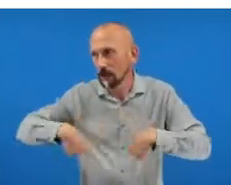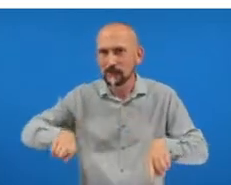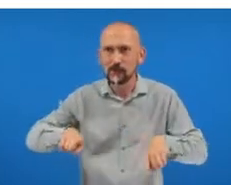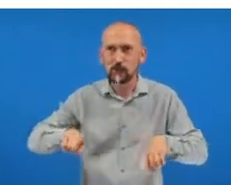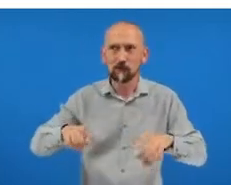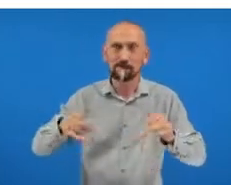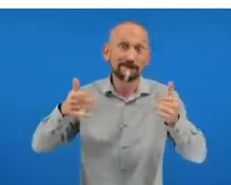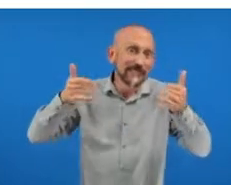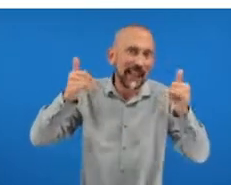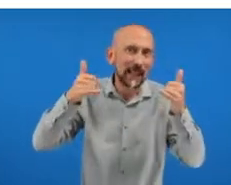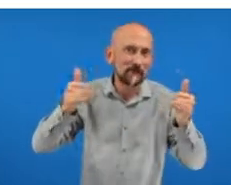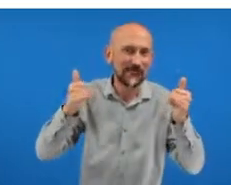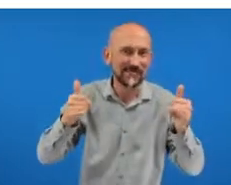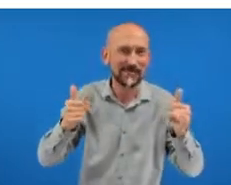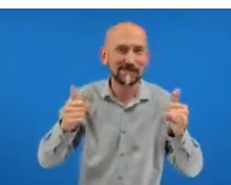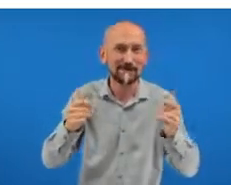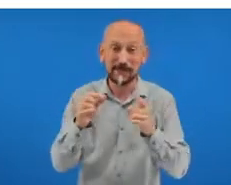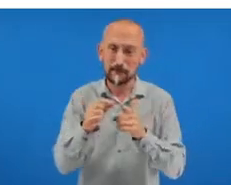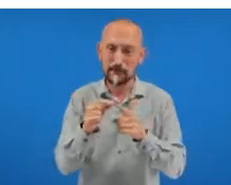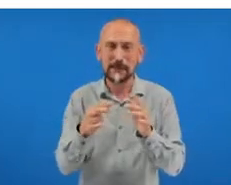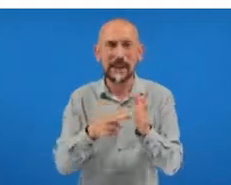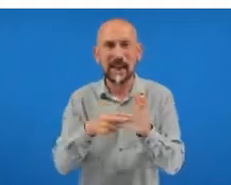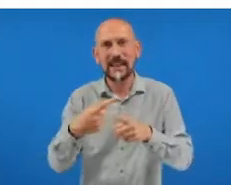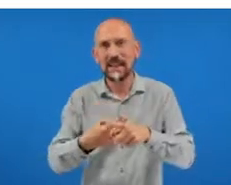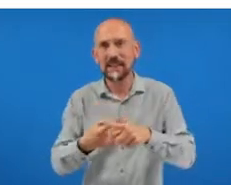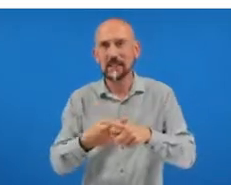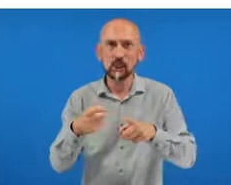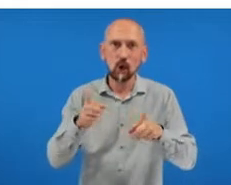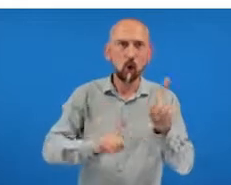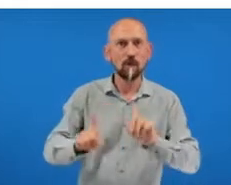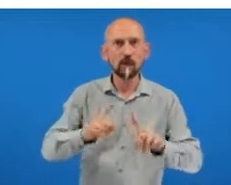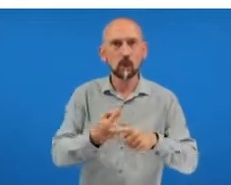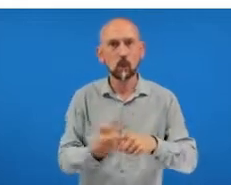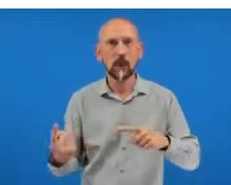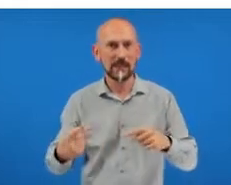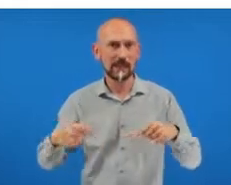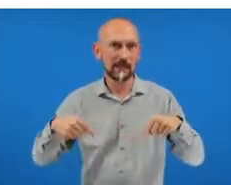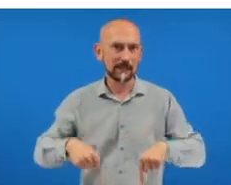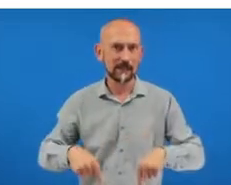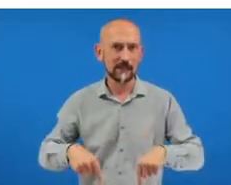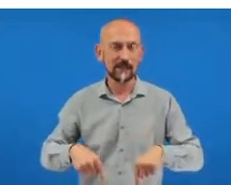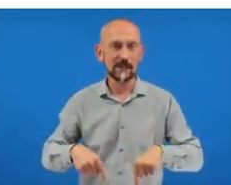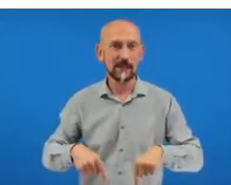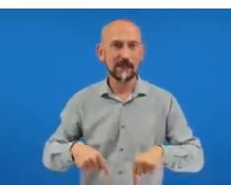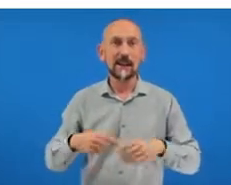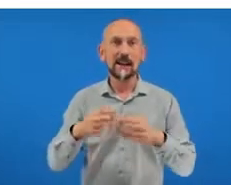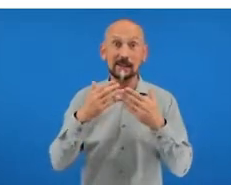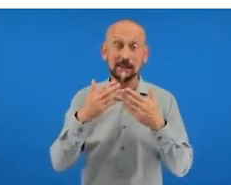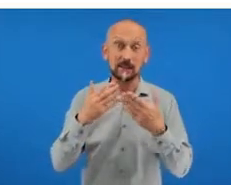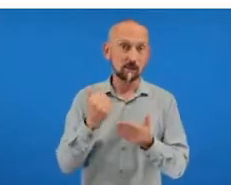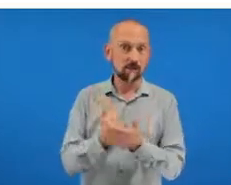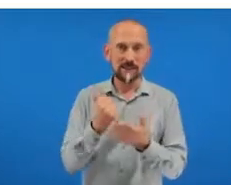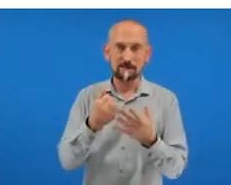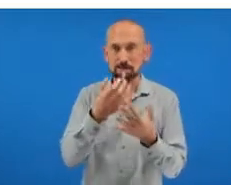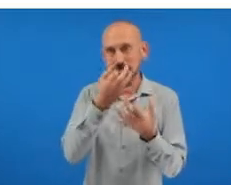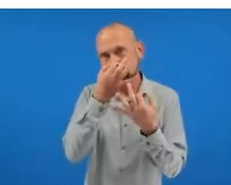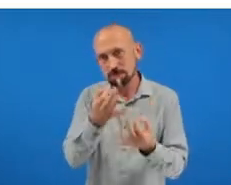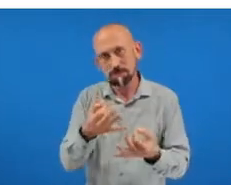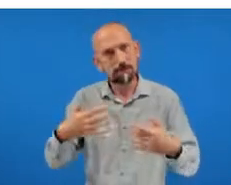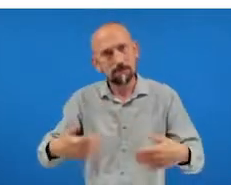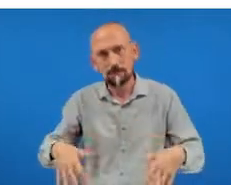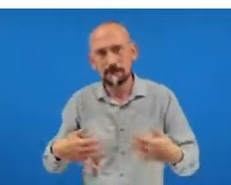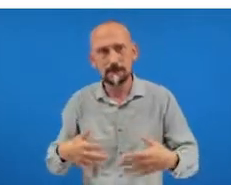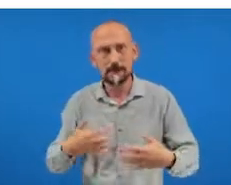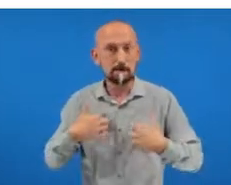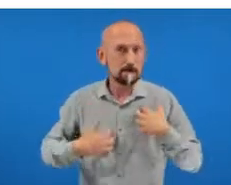our PPN England Conference Week and providing us with such an inspiring session